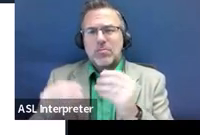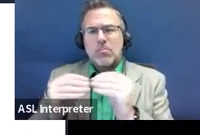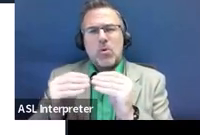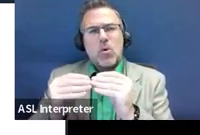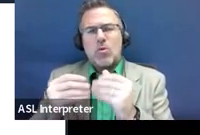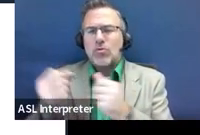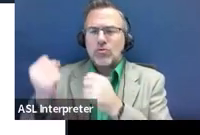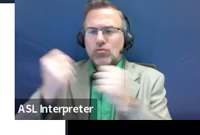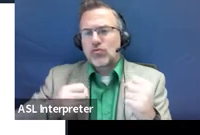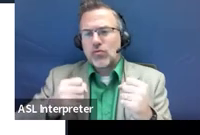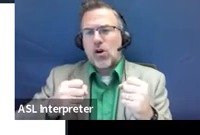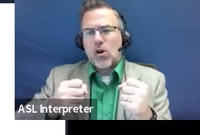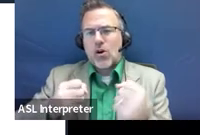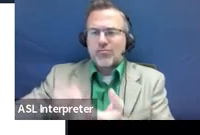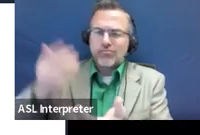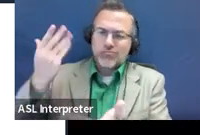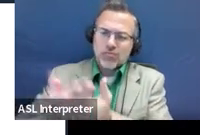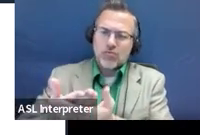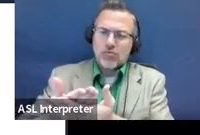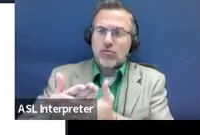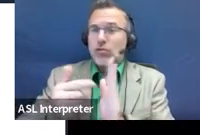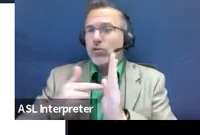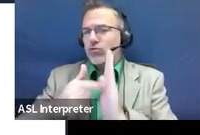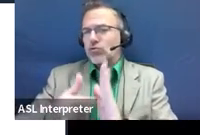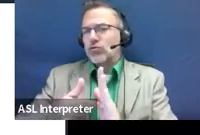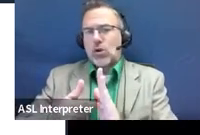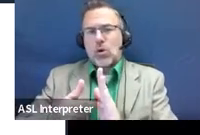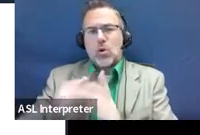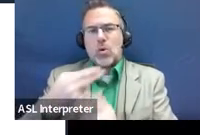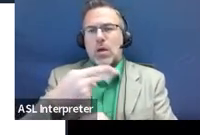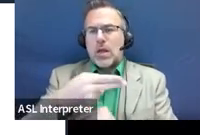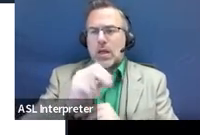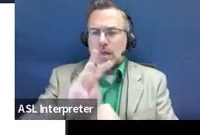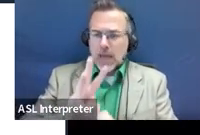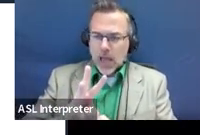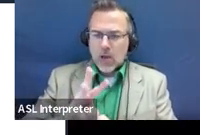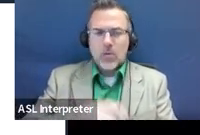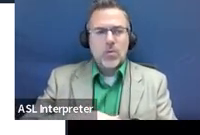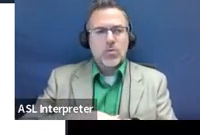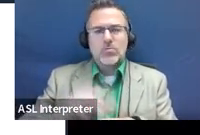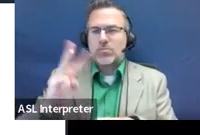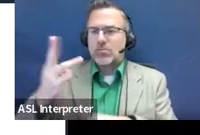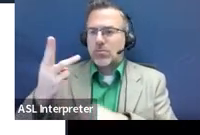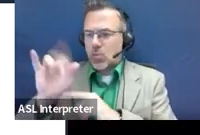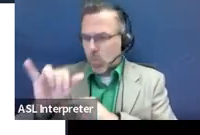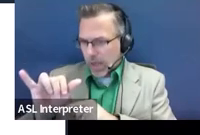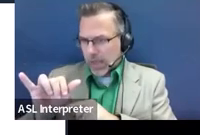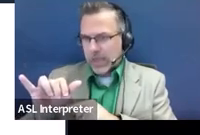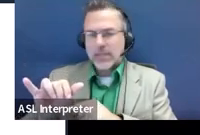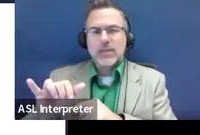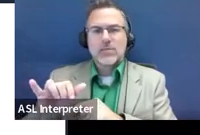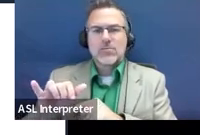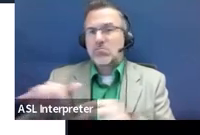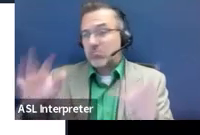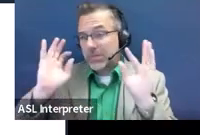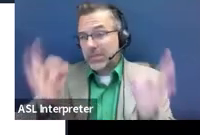to show like how and why your decisions were made at those meetings. And it can kind of